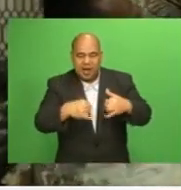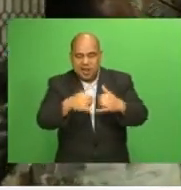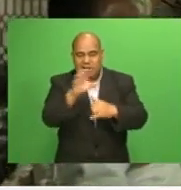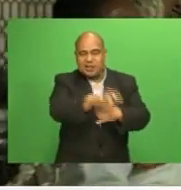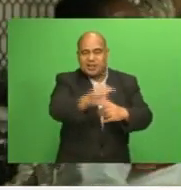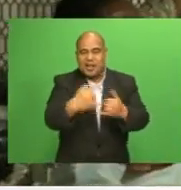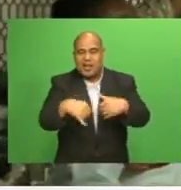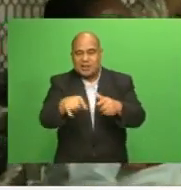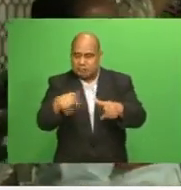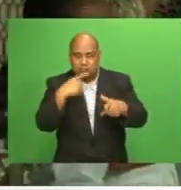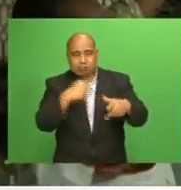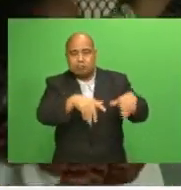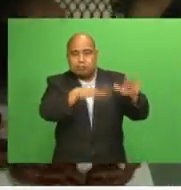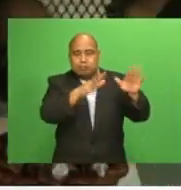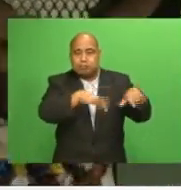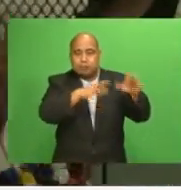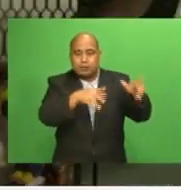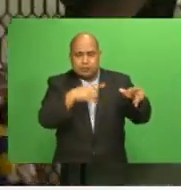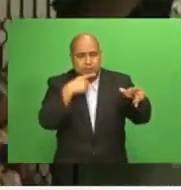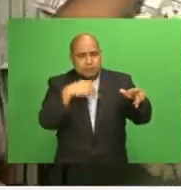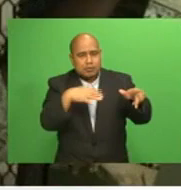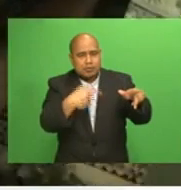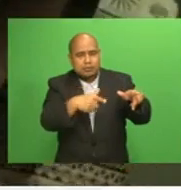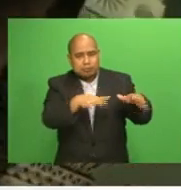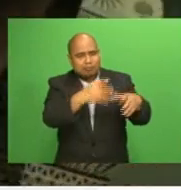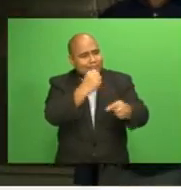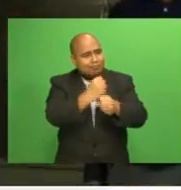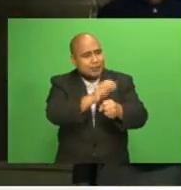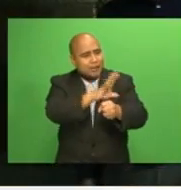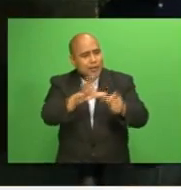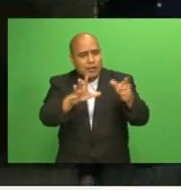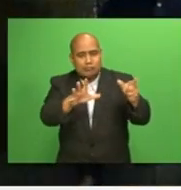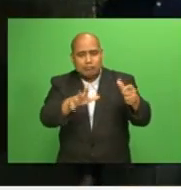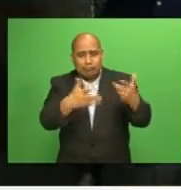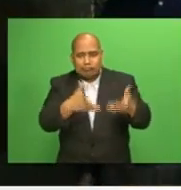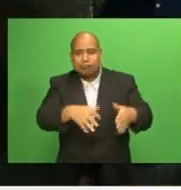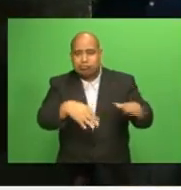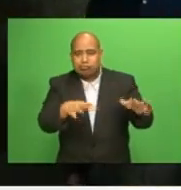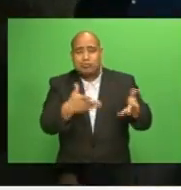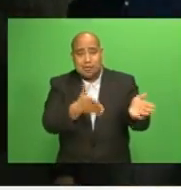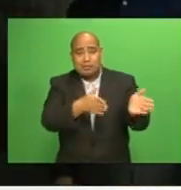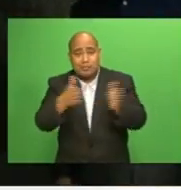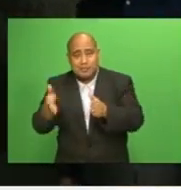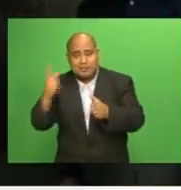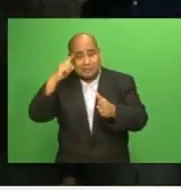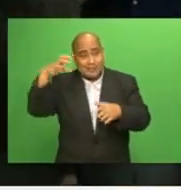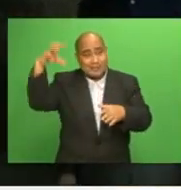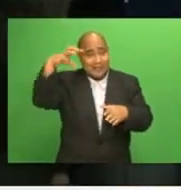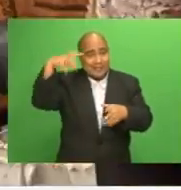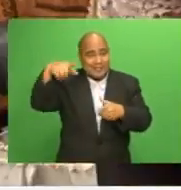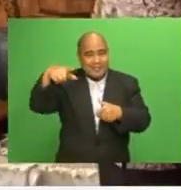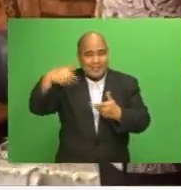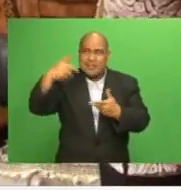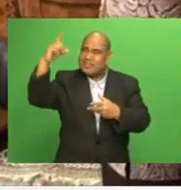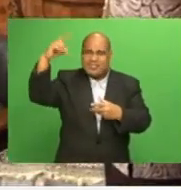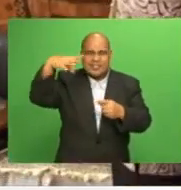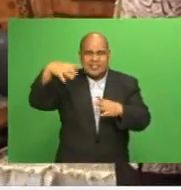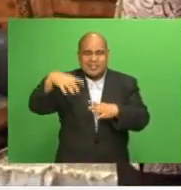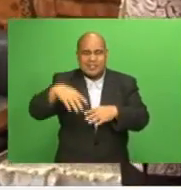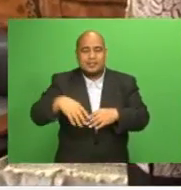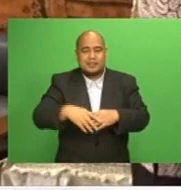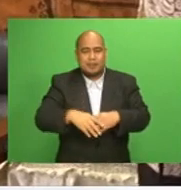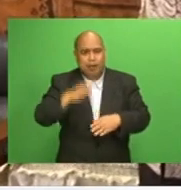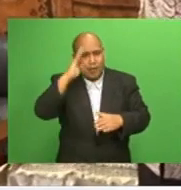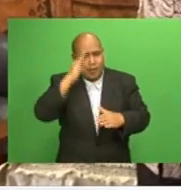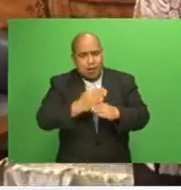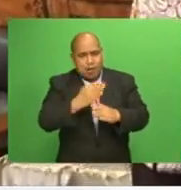company for its vision given the country's efforts to move from fossil fuels to green energy. The minister hopes this development in Mombasa will challenge